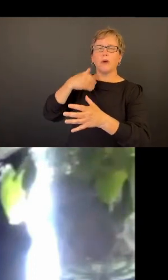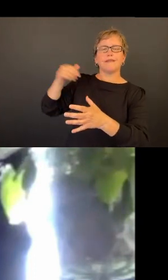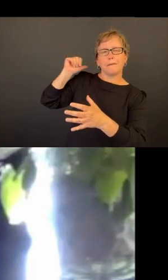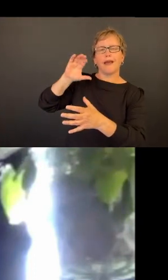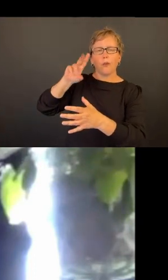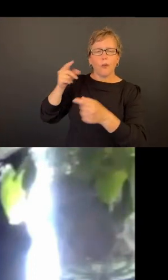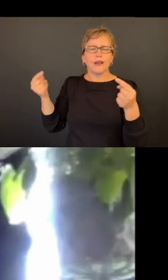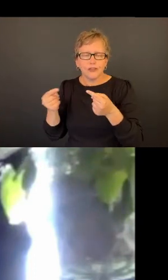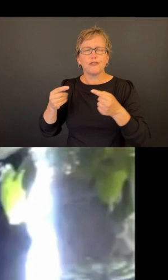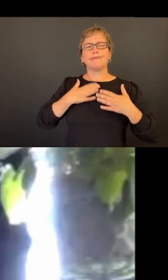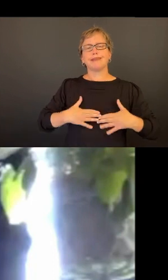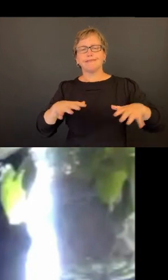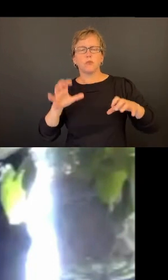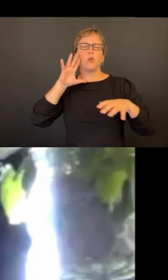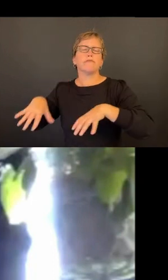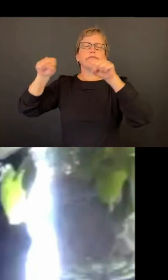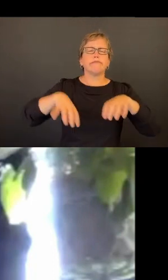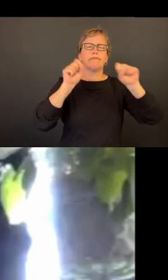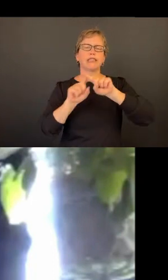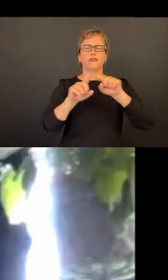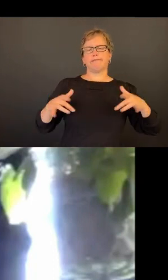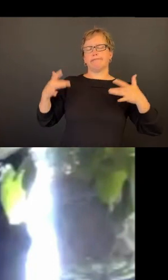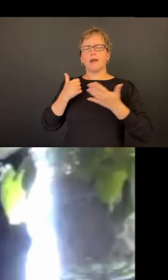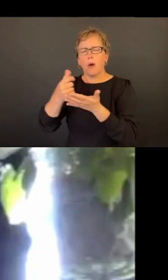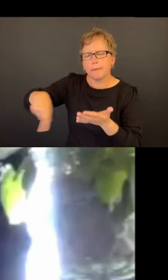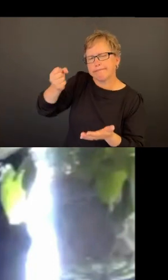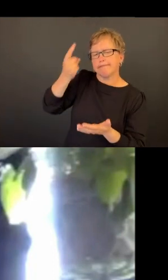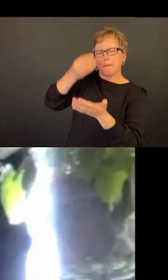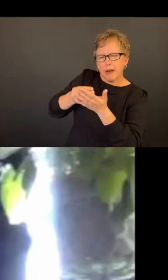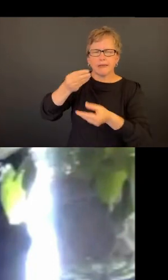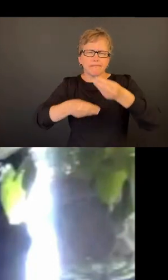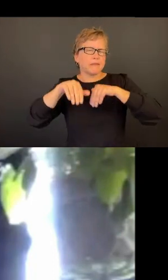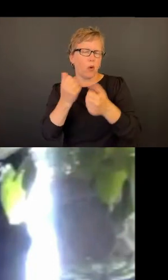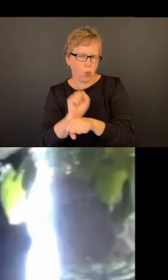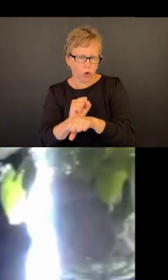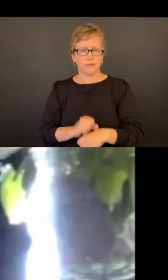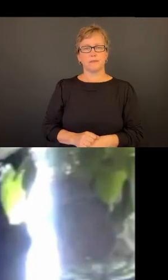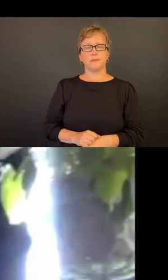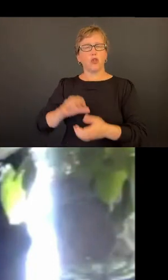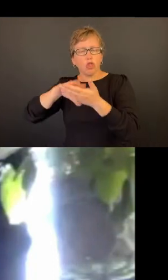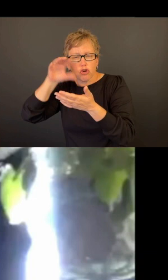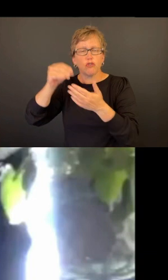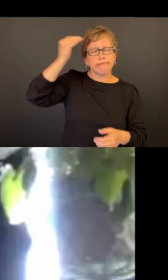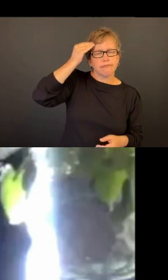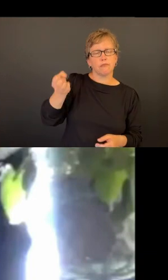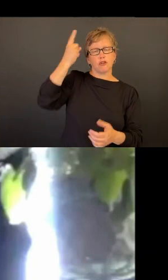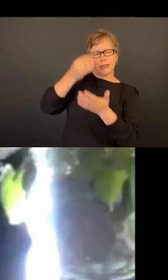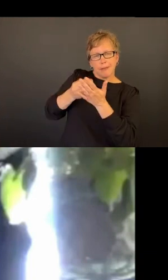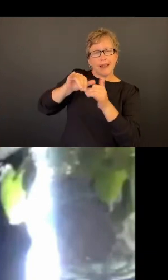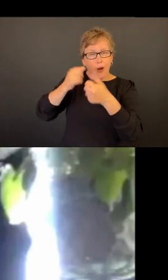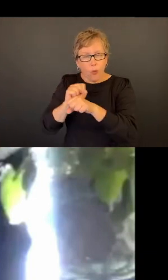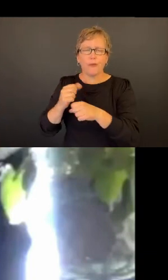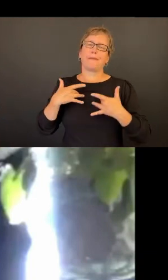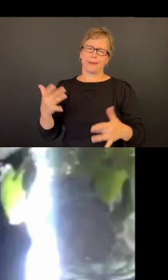Financial Awareness Month by providing our spinal cord injury and paralysis community multiple events that offer financial